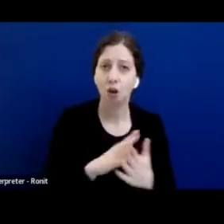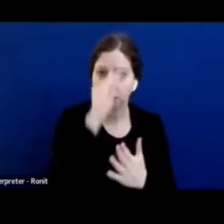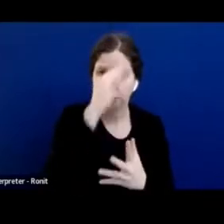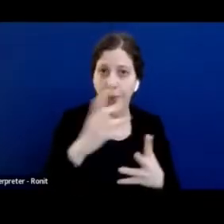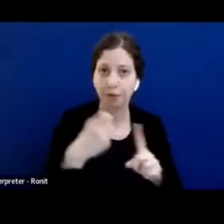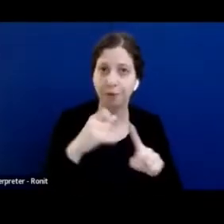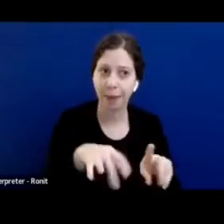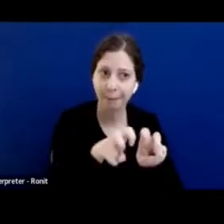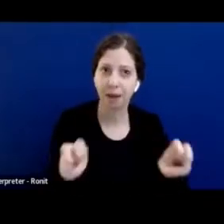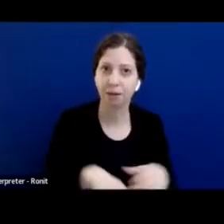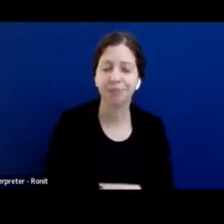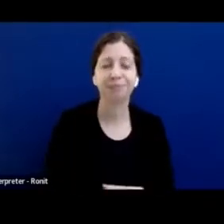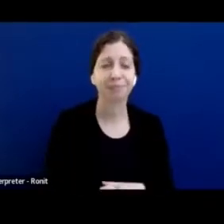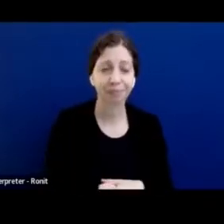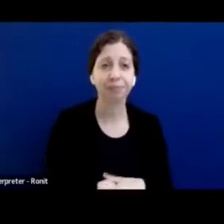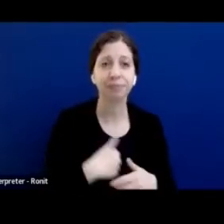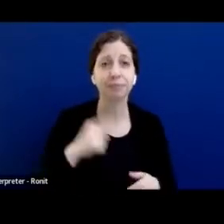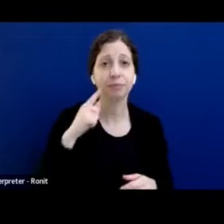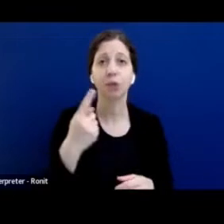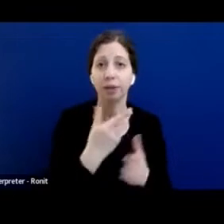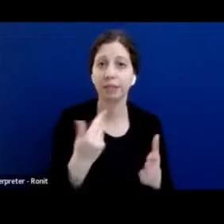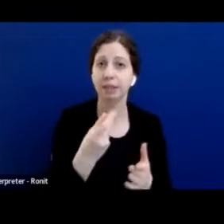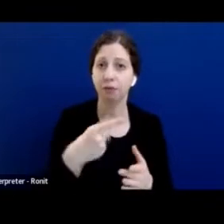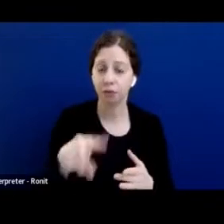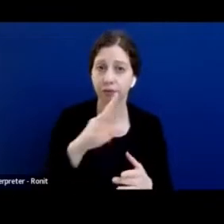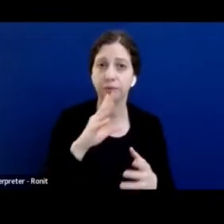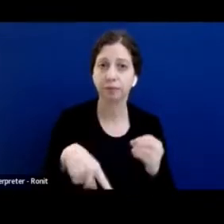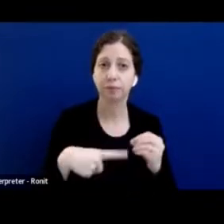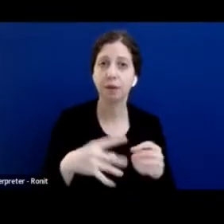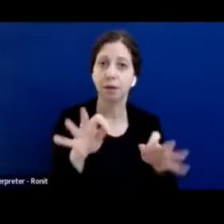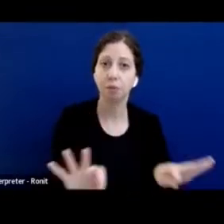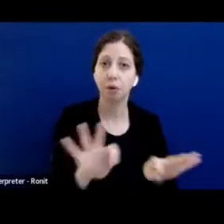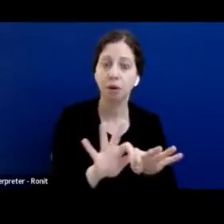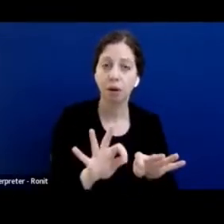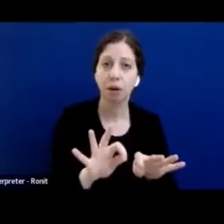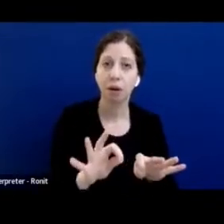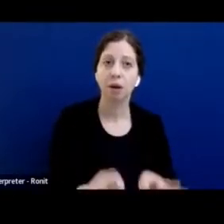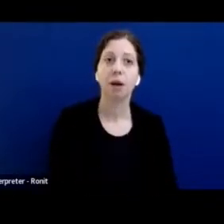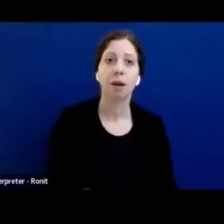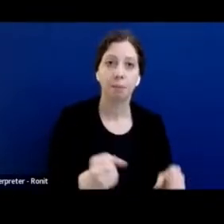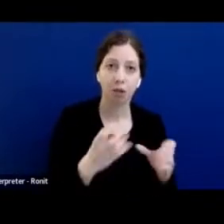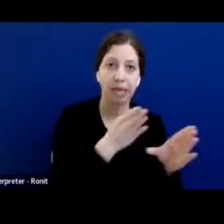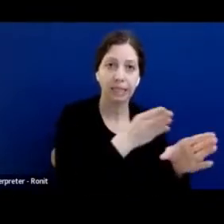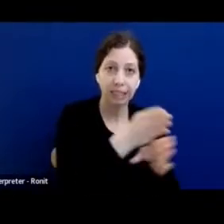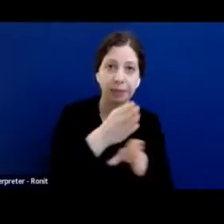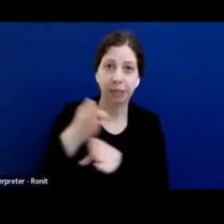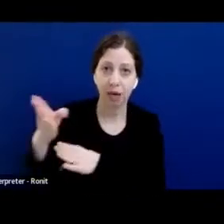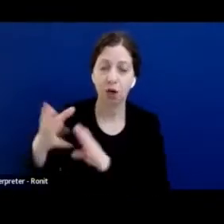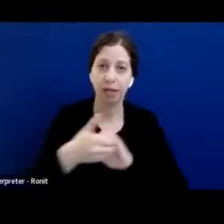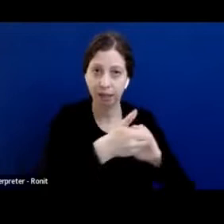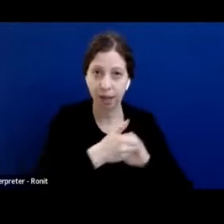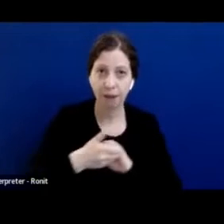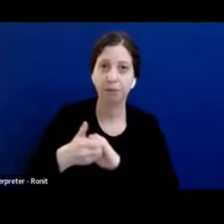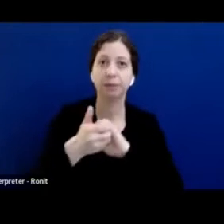that panel. And I think one of the things several of you talked about, the importance of multidisciplinary collaboration, collaborating